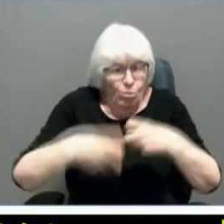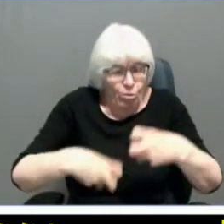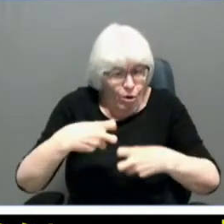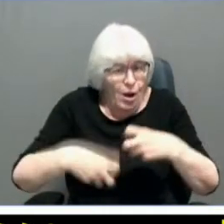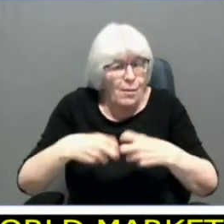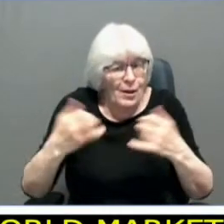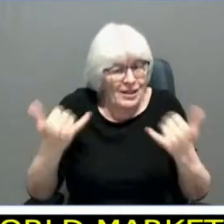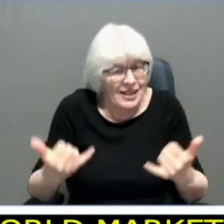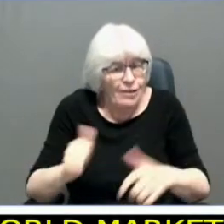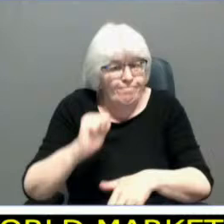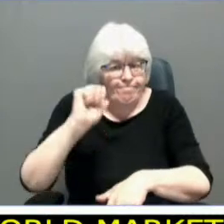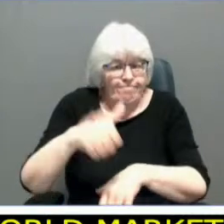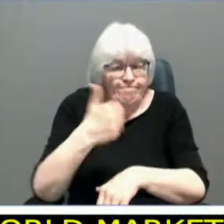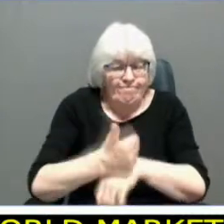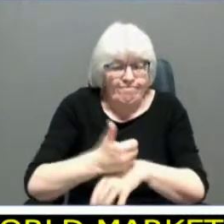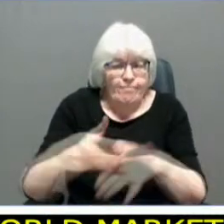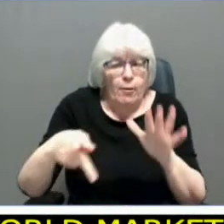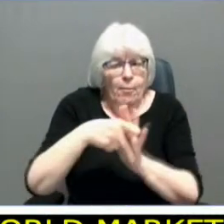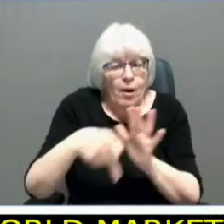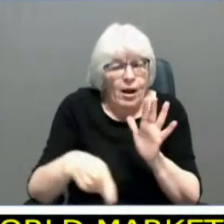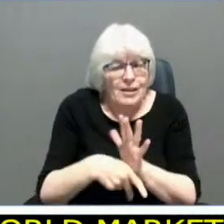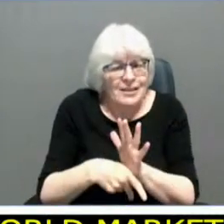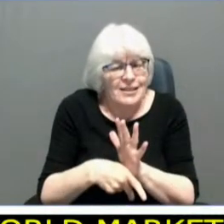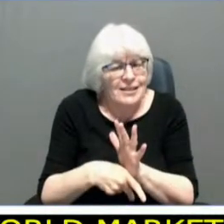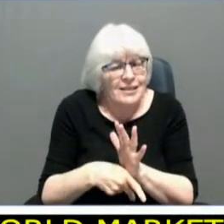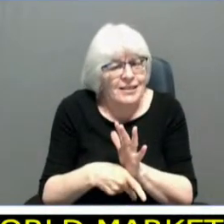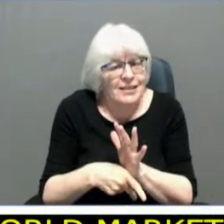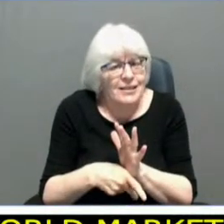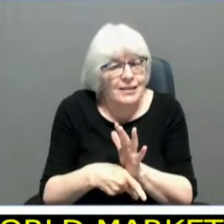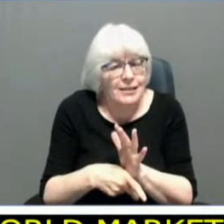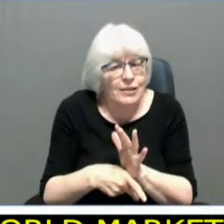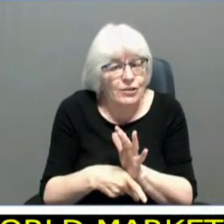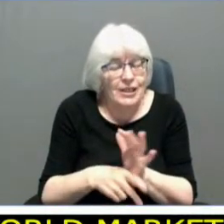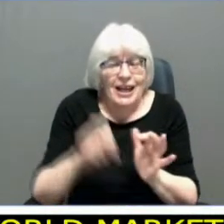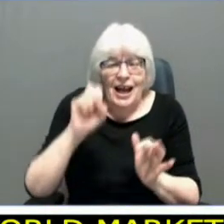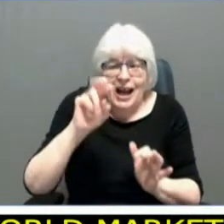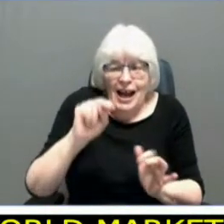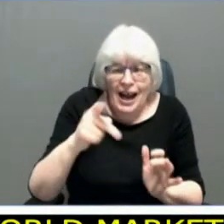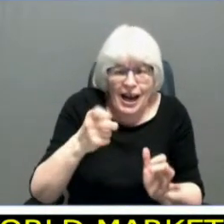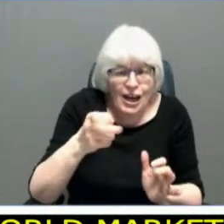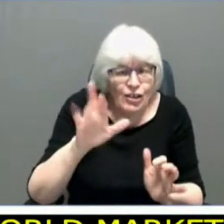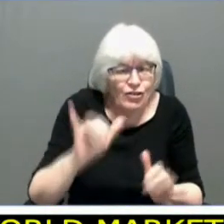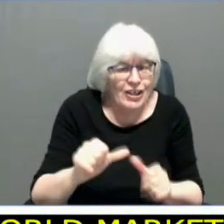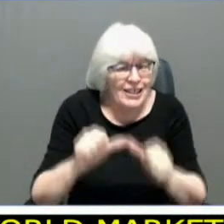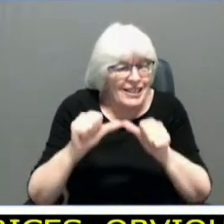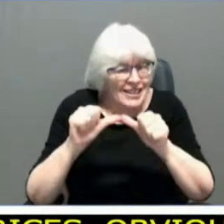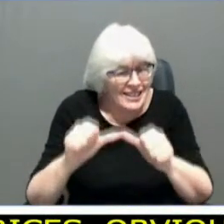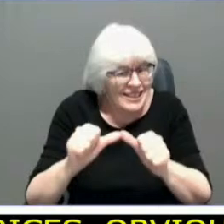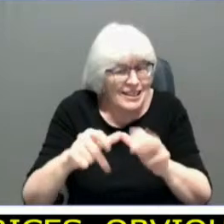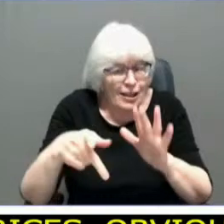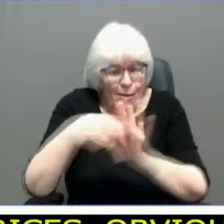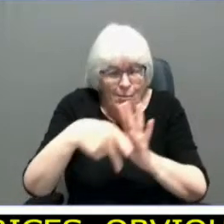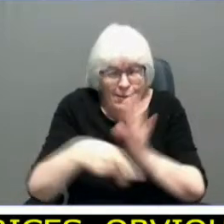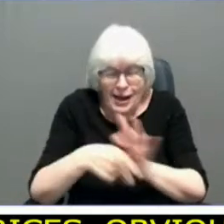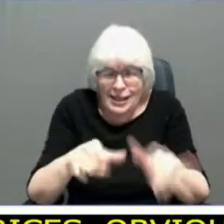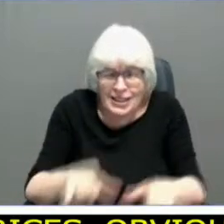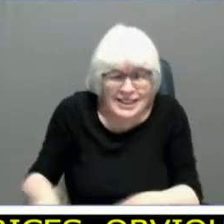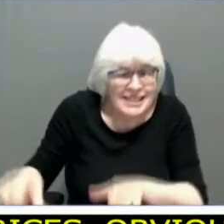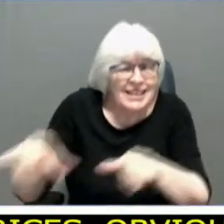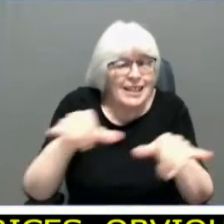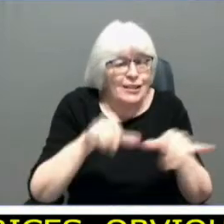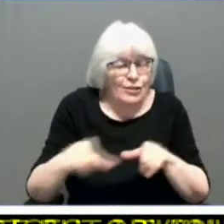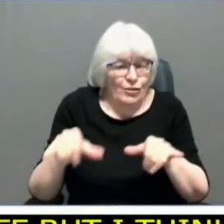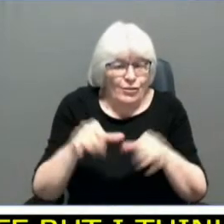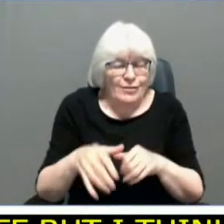bringing certainty to energy supply, bringing certainty to continuity of policies, so that investors will come back into the fold. And that could